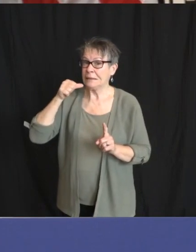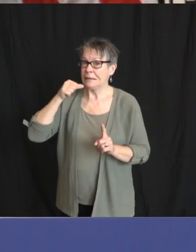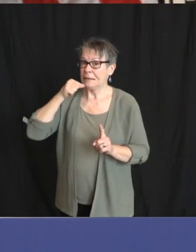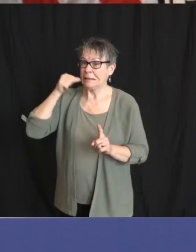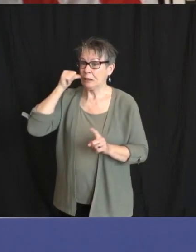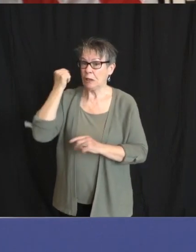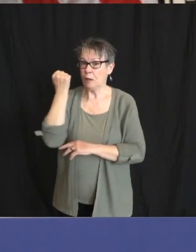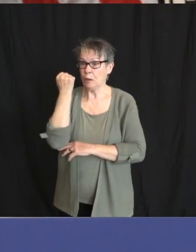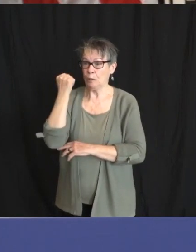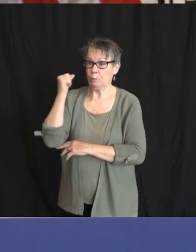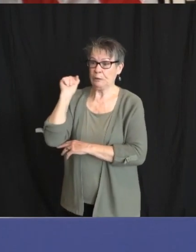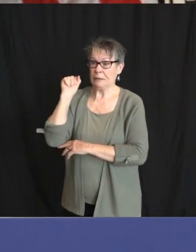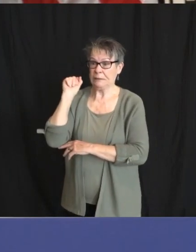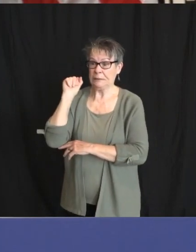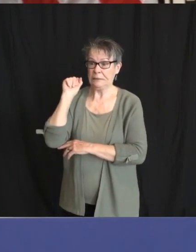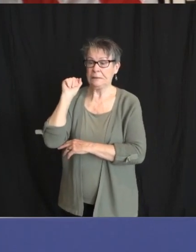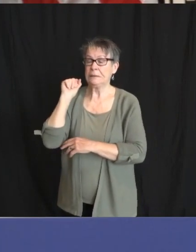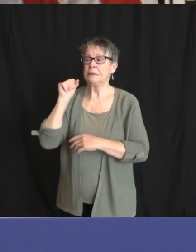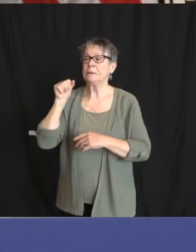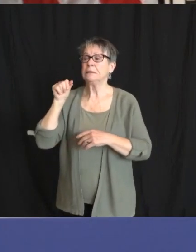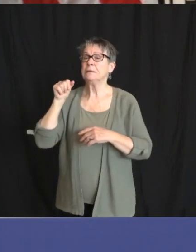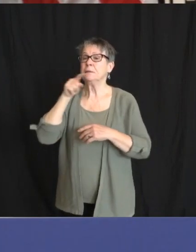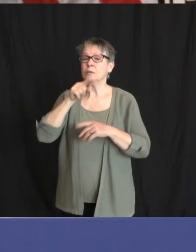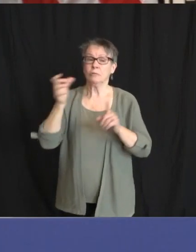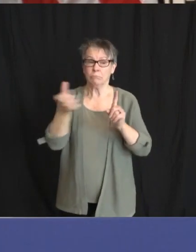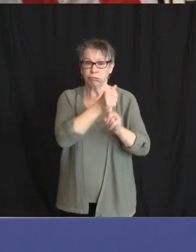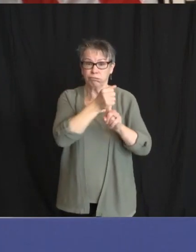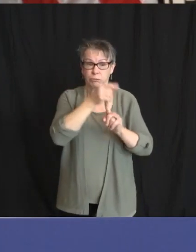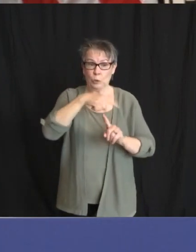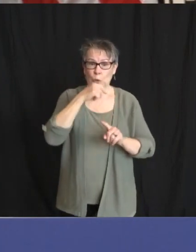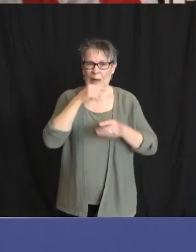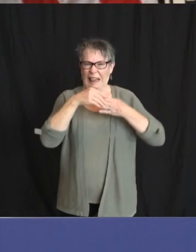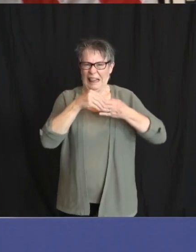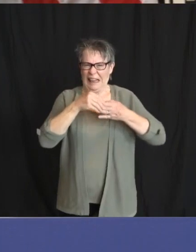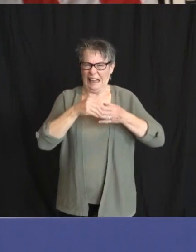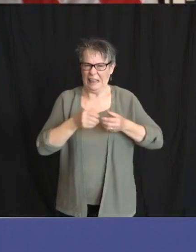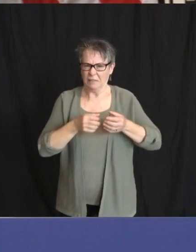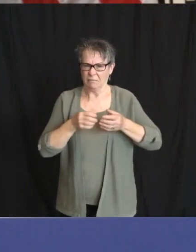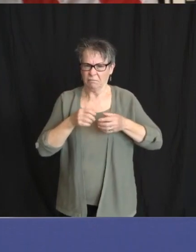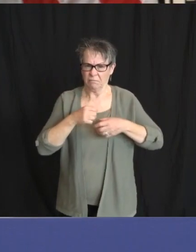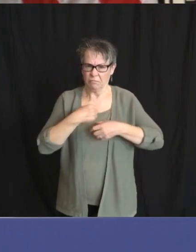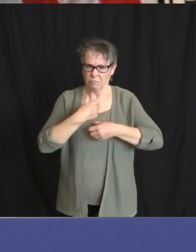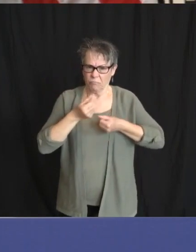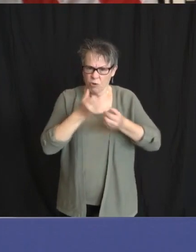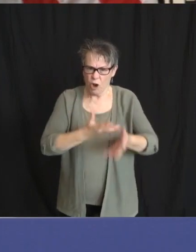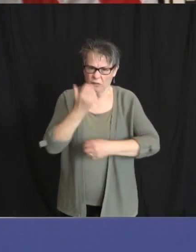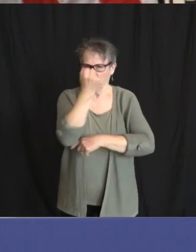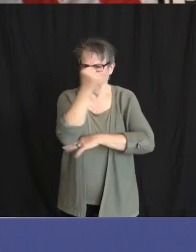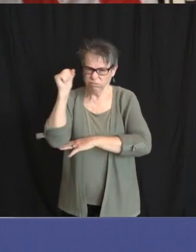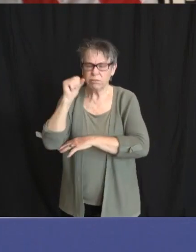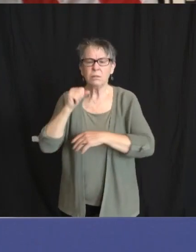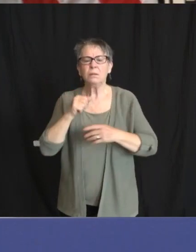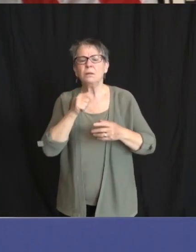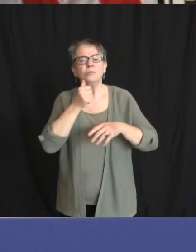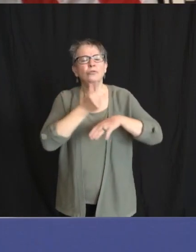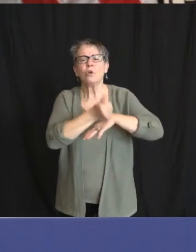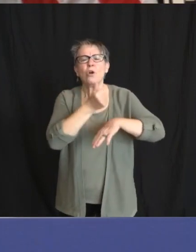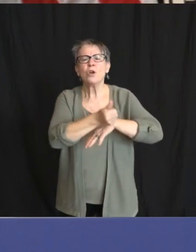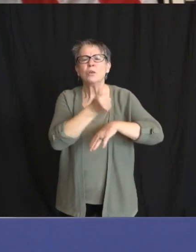Pat, I'll start and then ask you to clean it up if that's okay. The parks, I wouldn't say an abrupt change